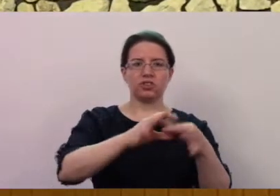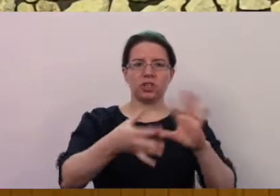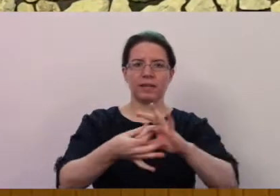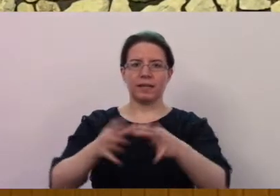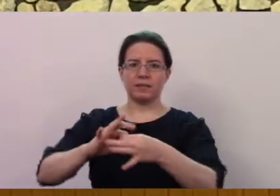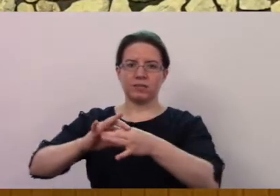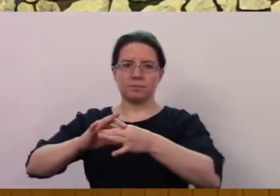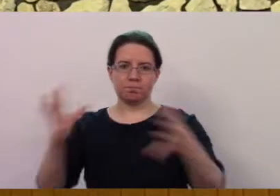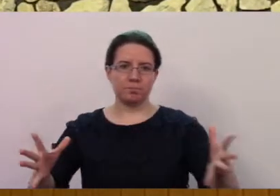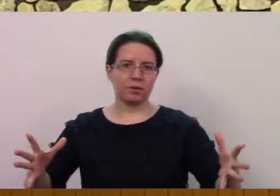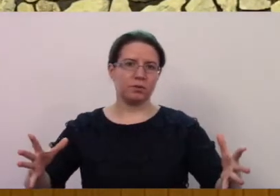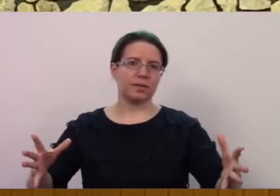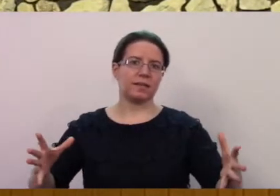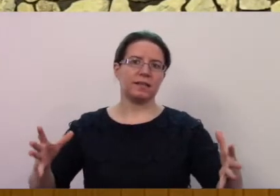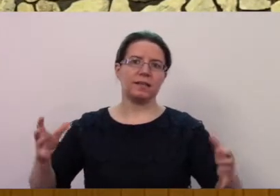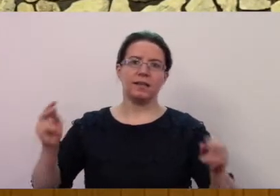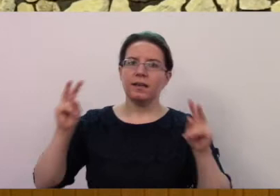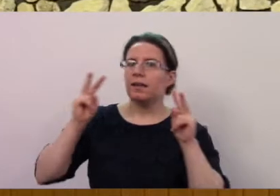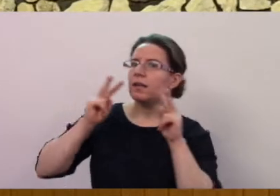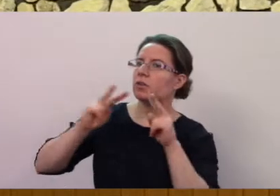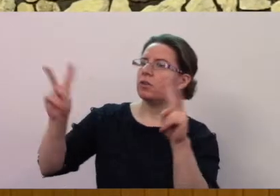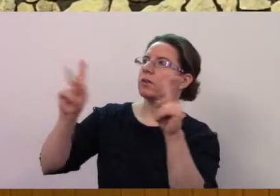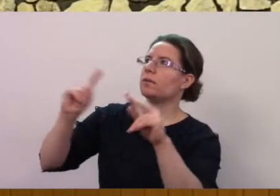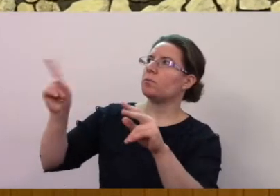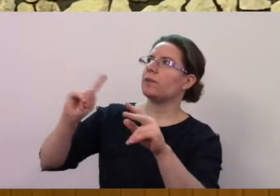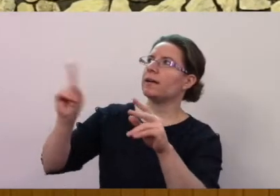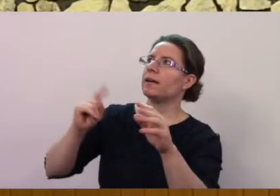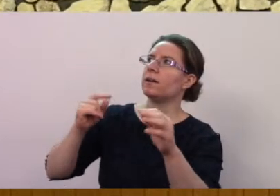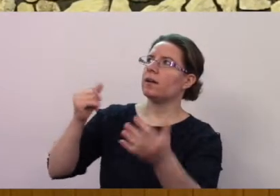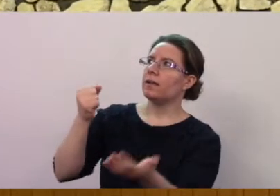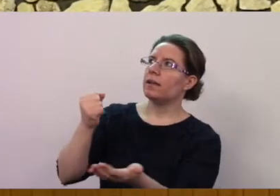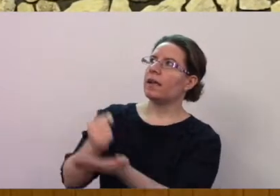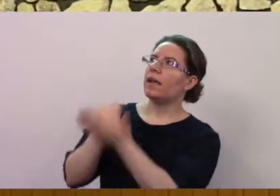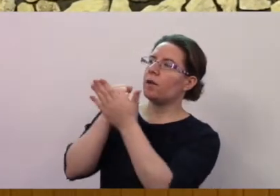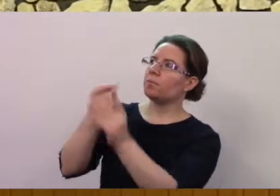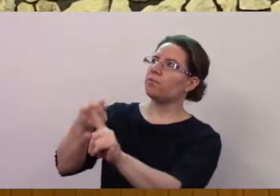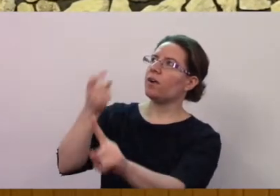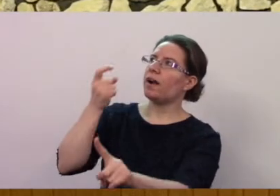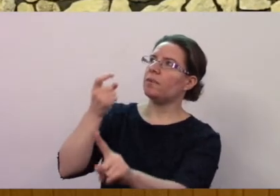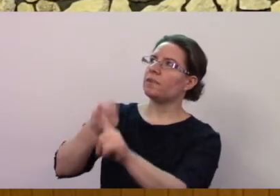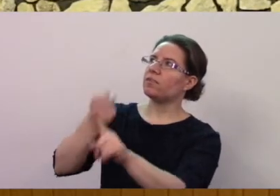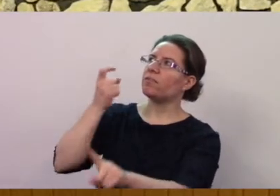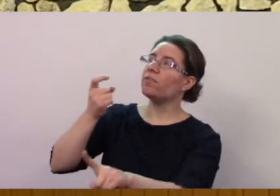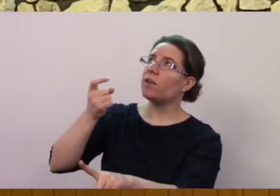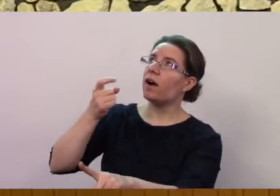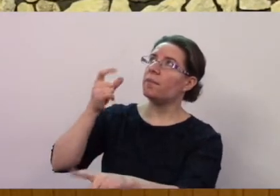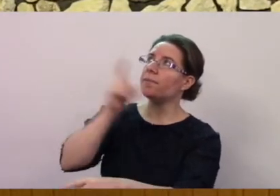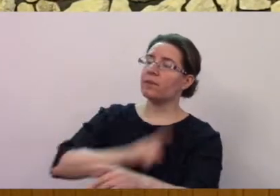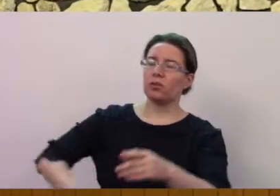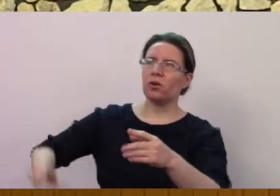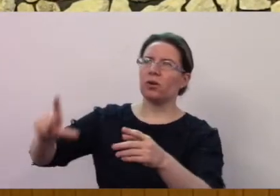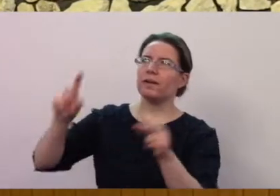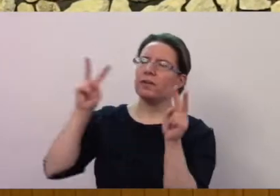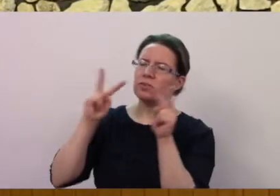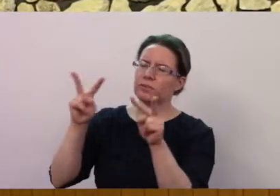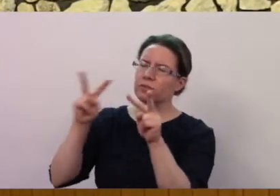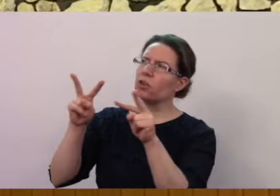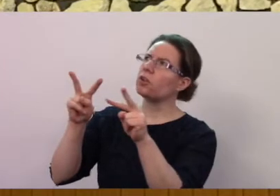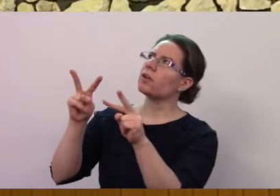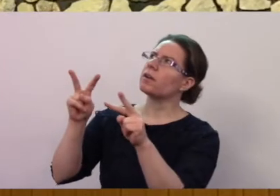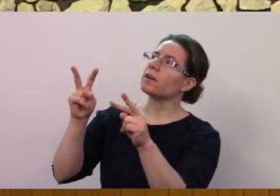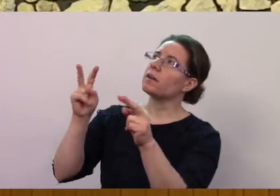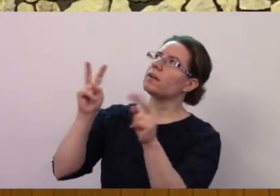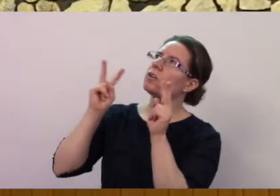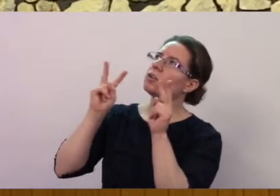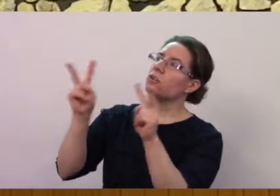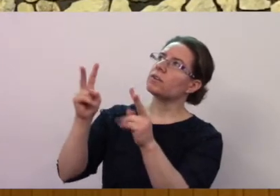to our where our help comes from. Our help comes from the Lord. Oh, we need to look on him and